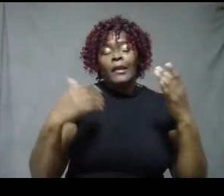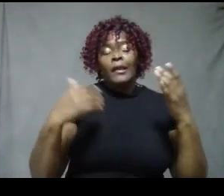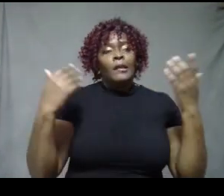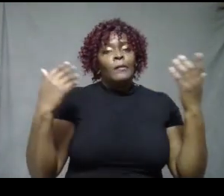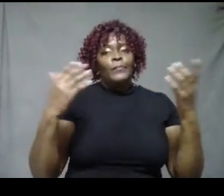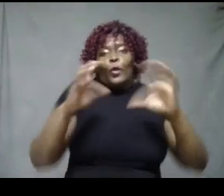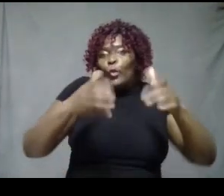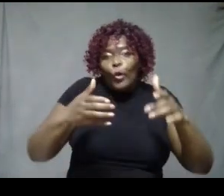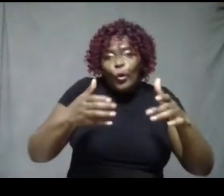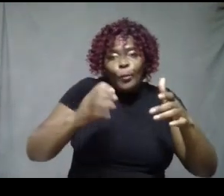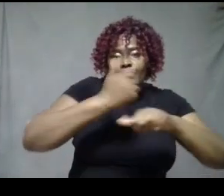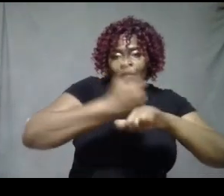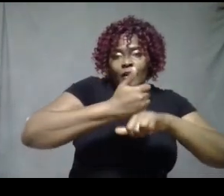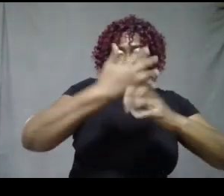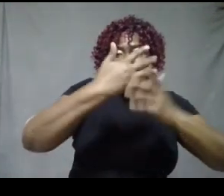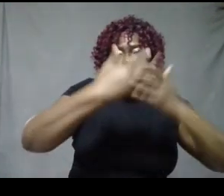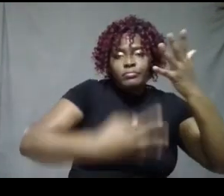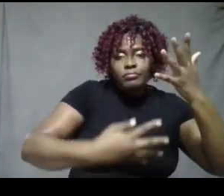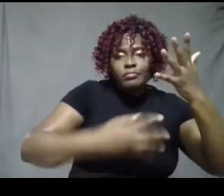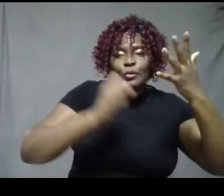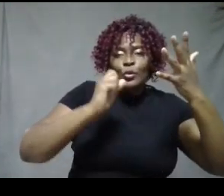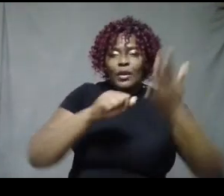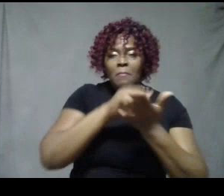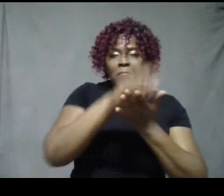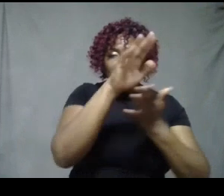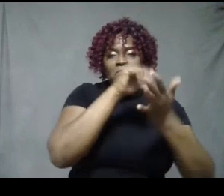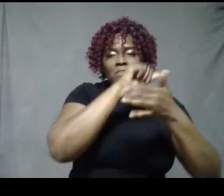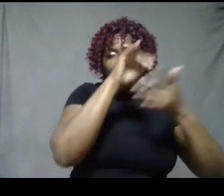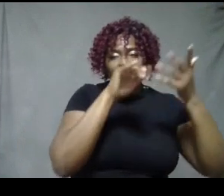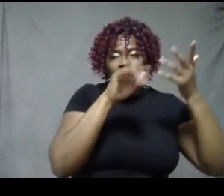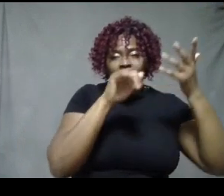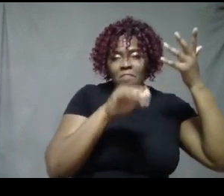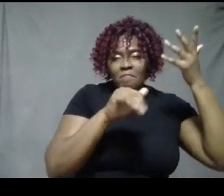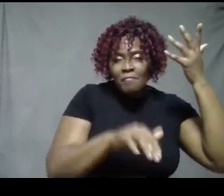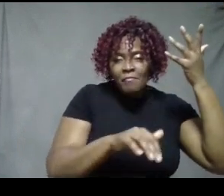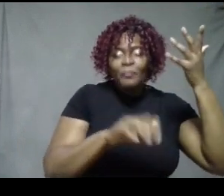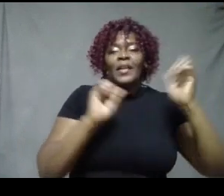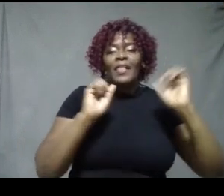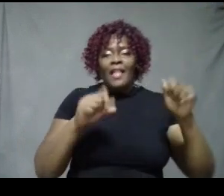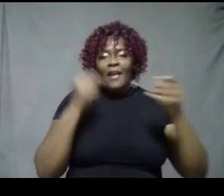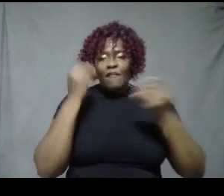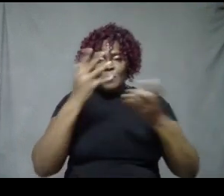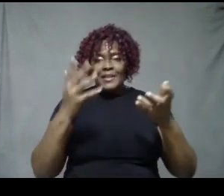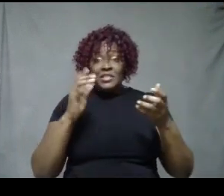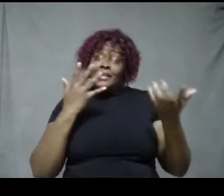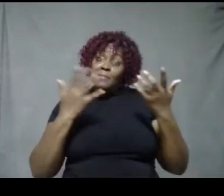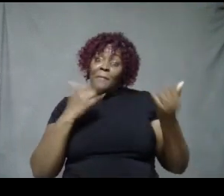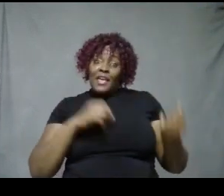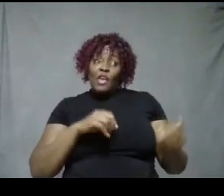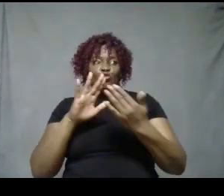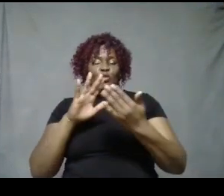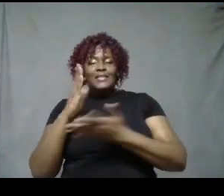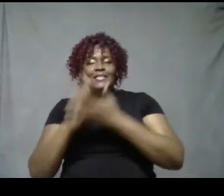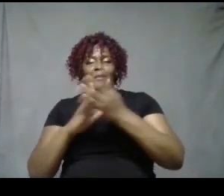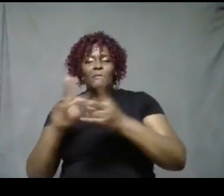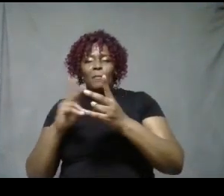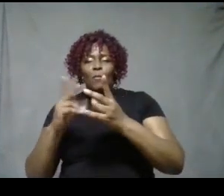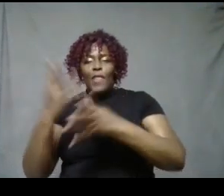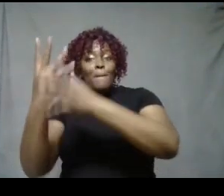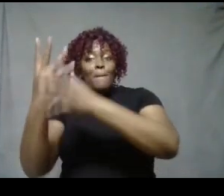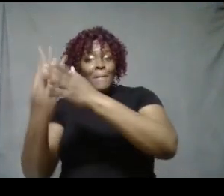group set up where you can push out this information? Because that might address some of these missing people that you were trying to